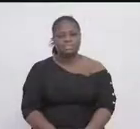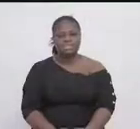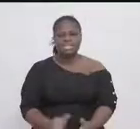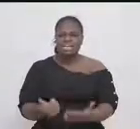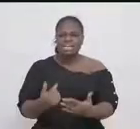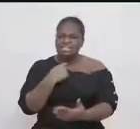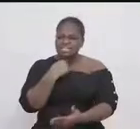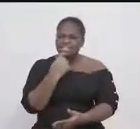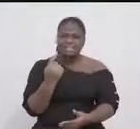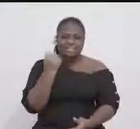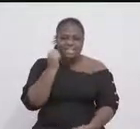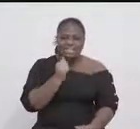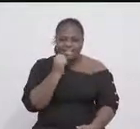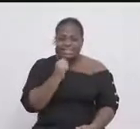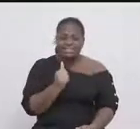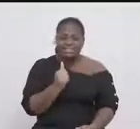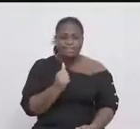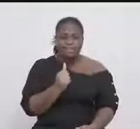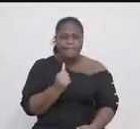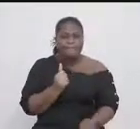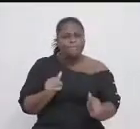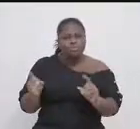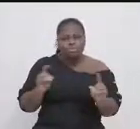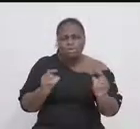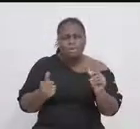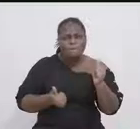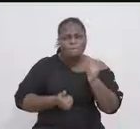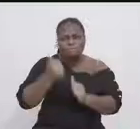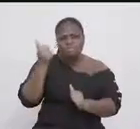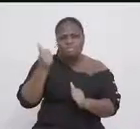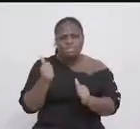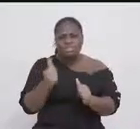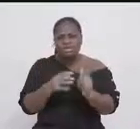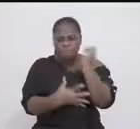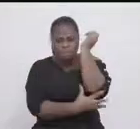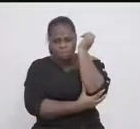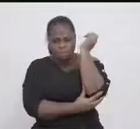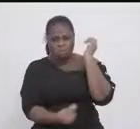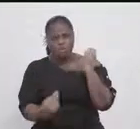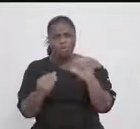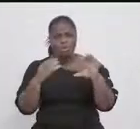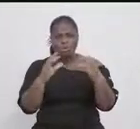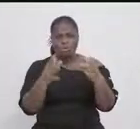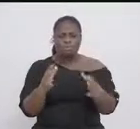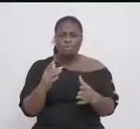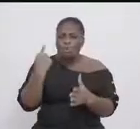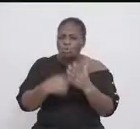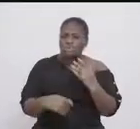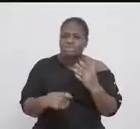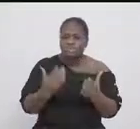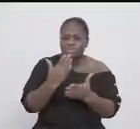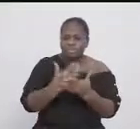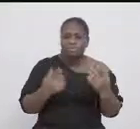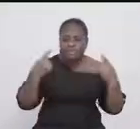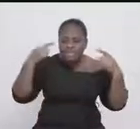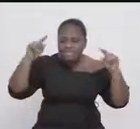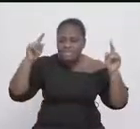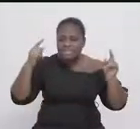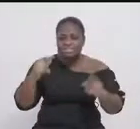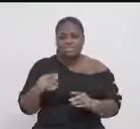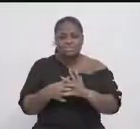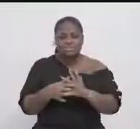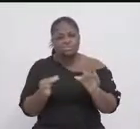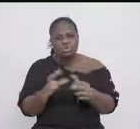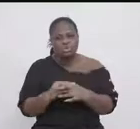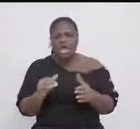code for many years, and you do it in some of the most deprived communities. What are some of the success stories? How did